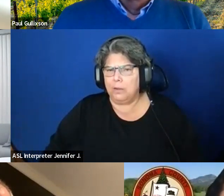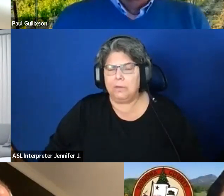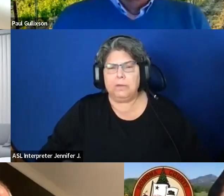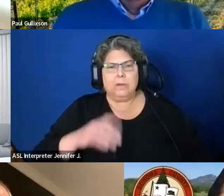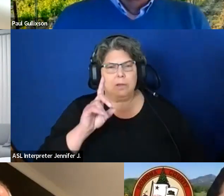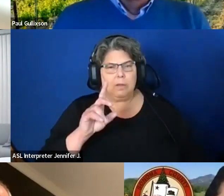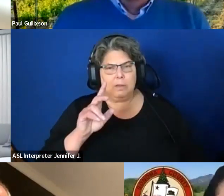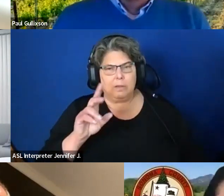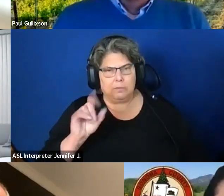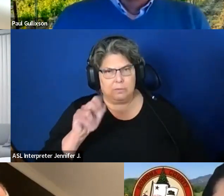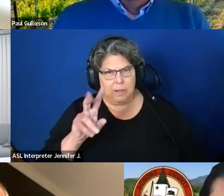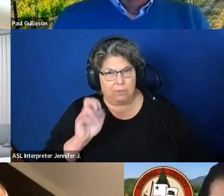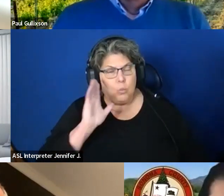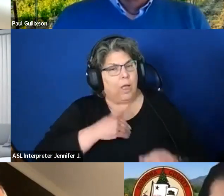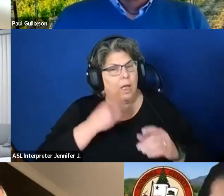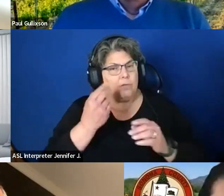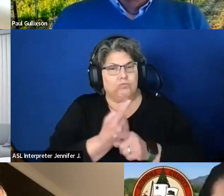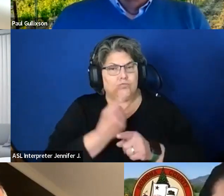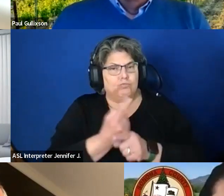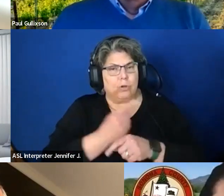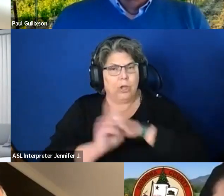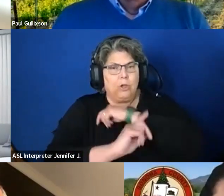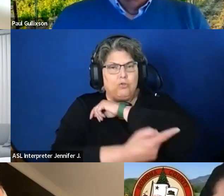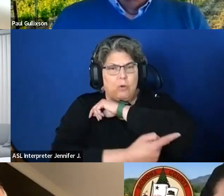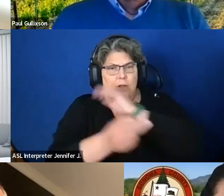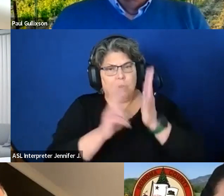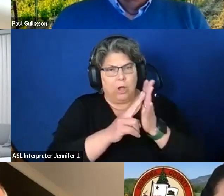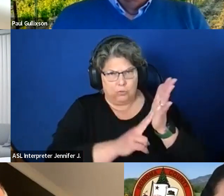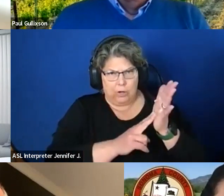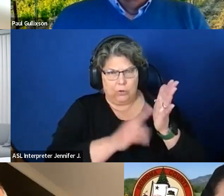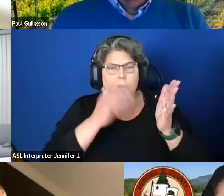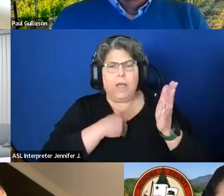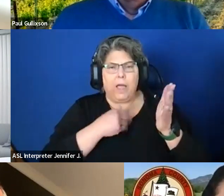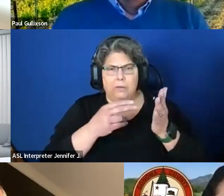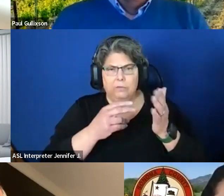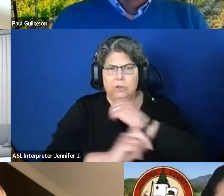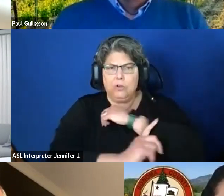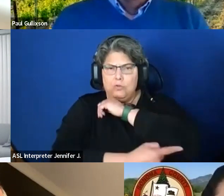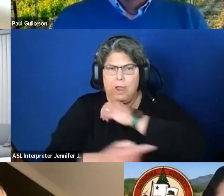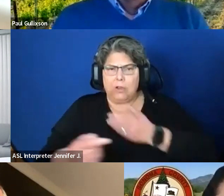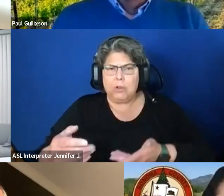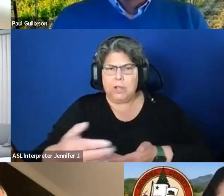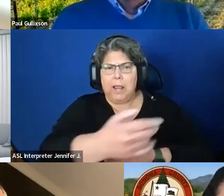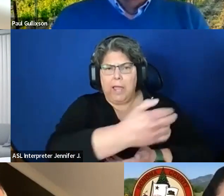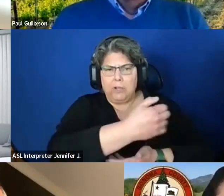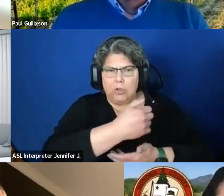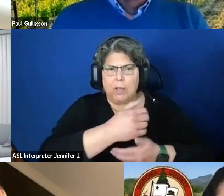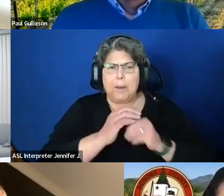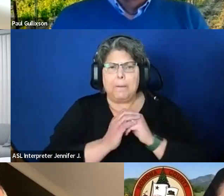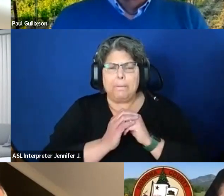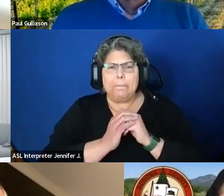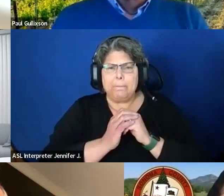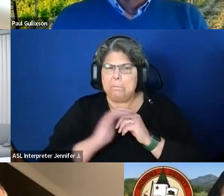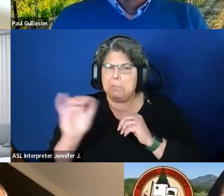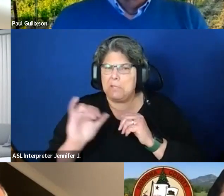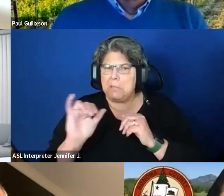So we'll have a normal trash contract. We'll have a trash collection. It will be similar